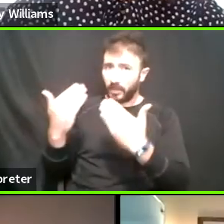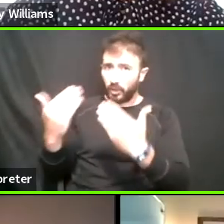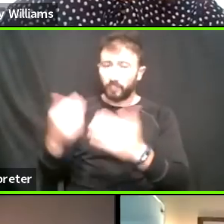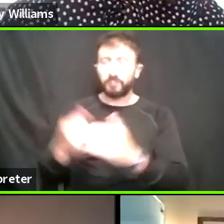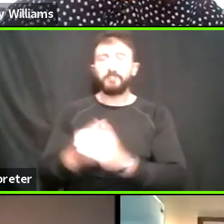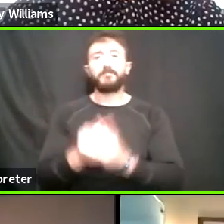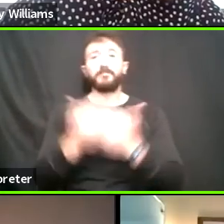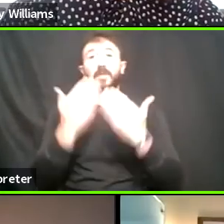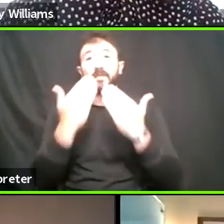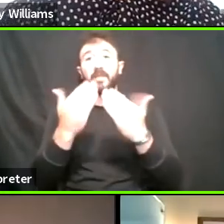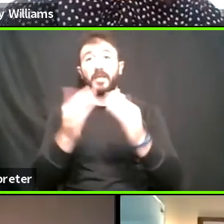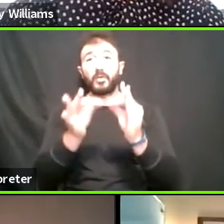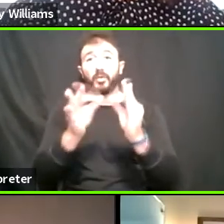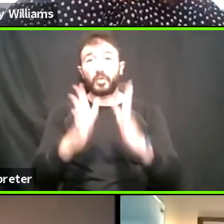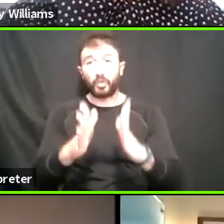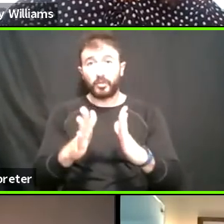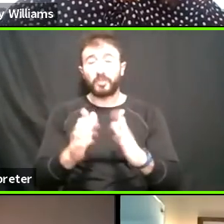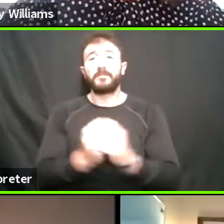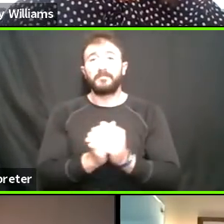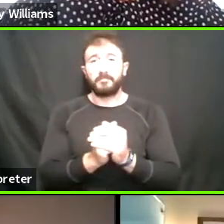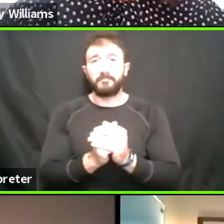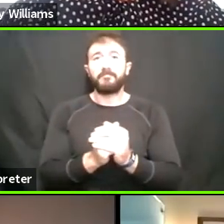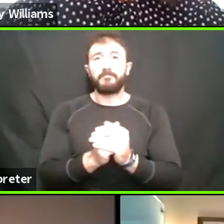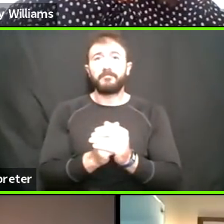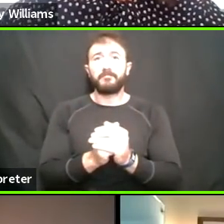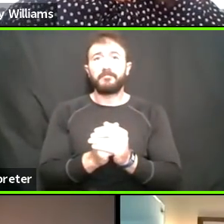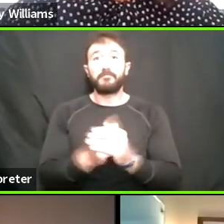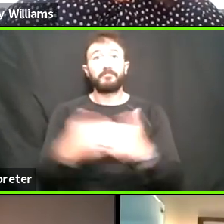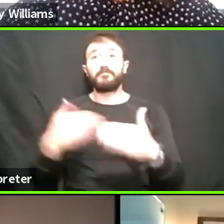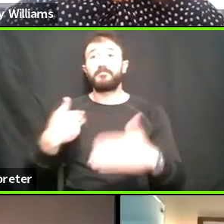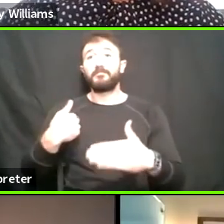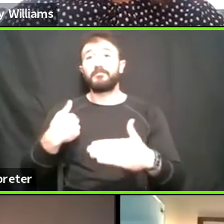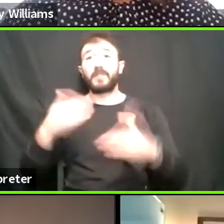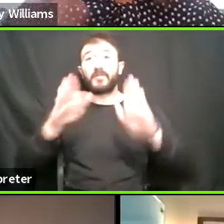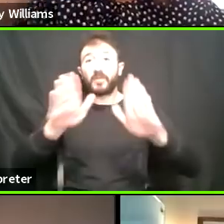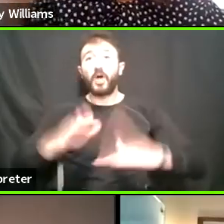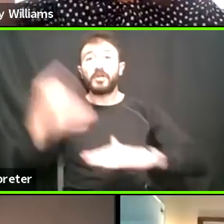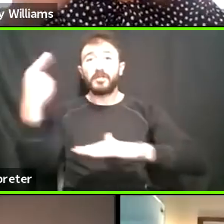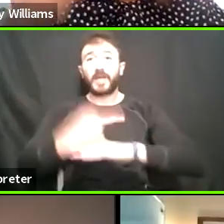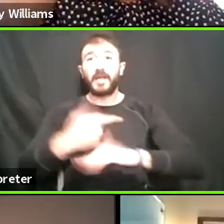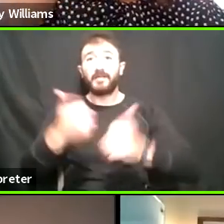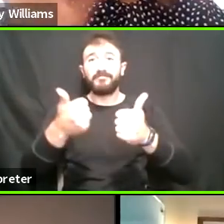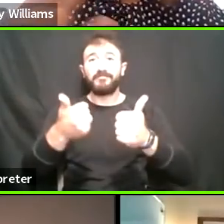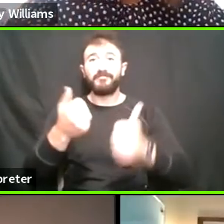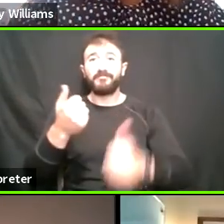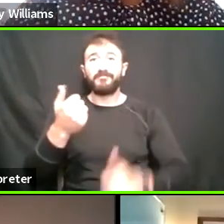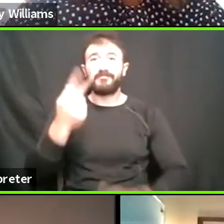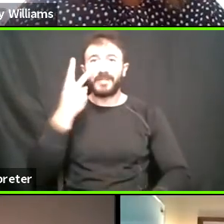interpreters for working with us. And everybody have a great day. See you later.